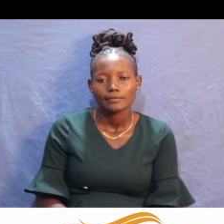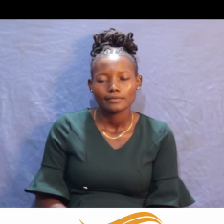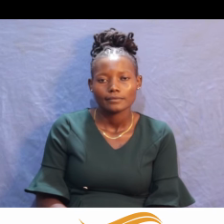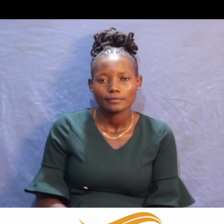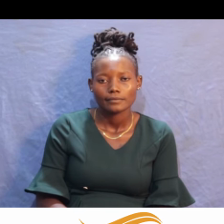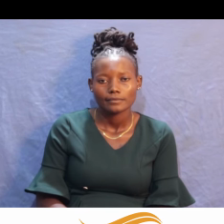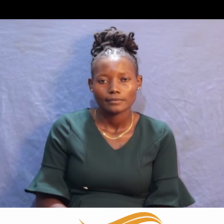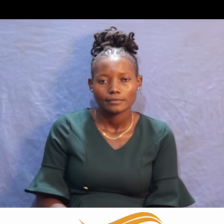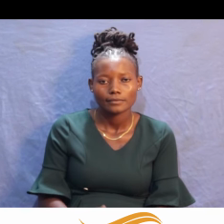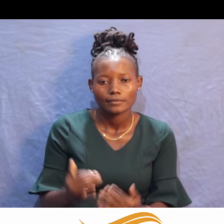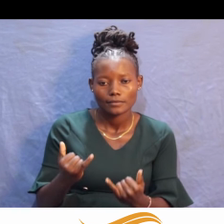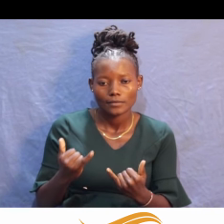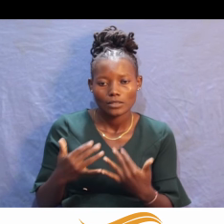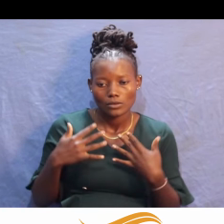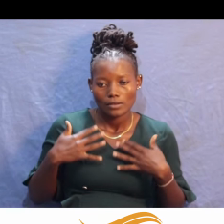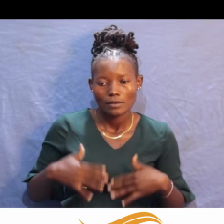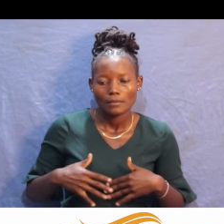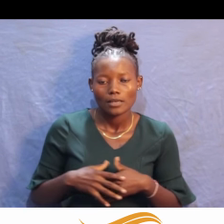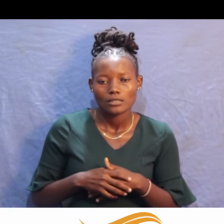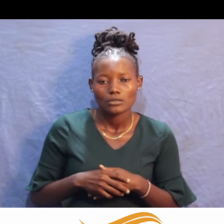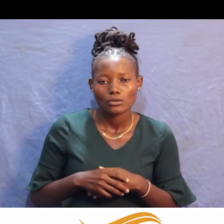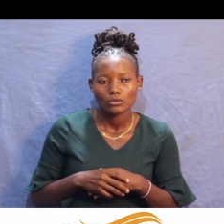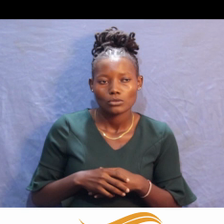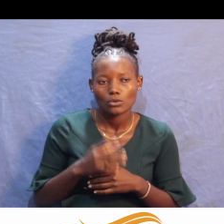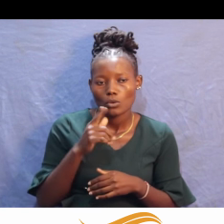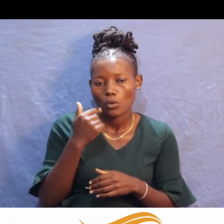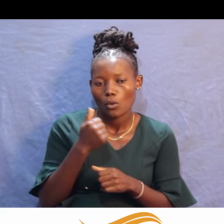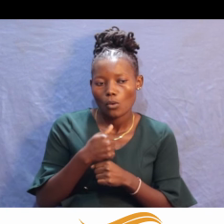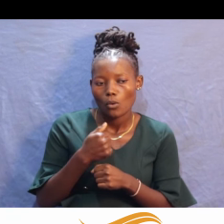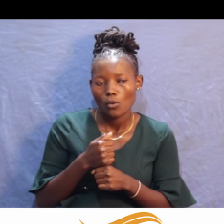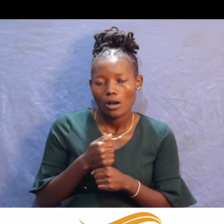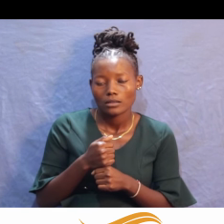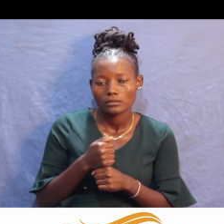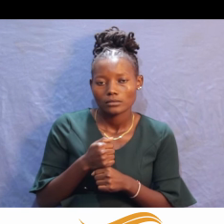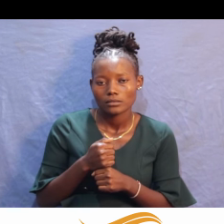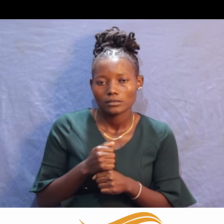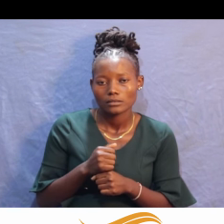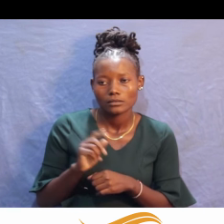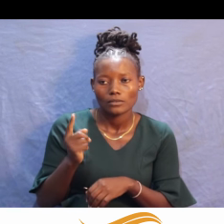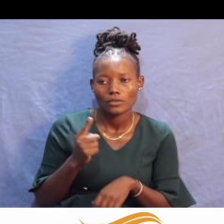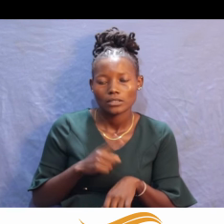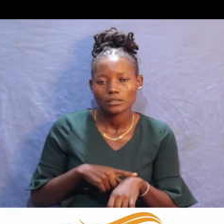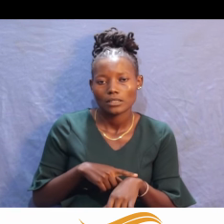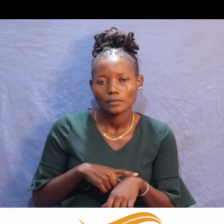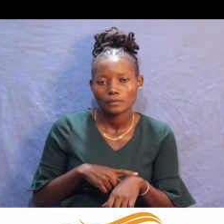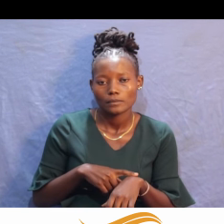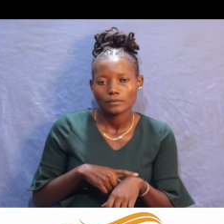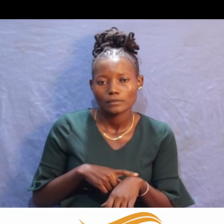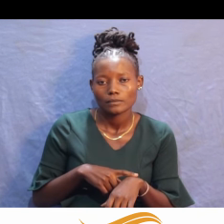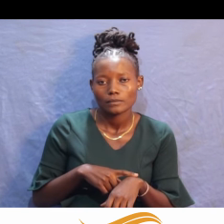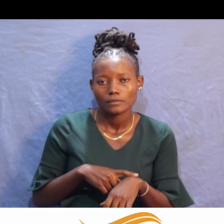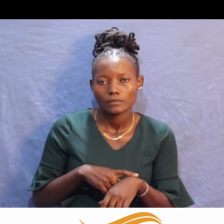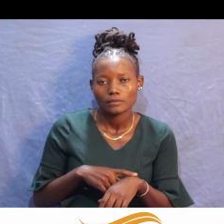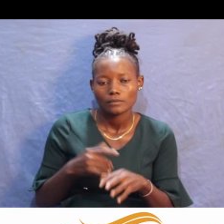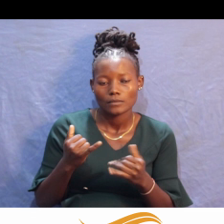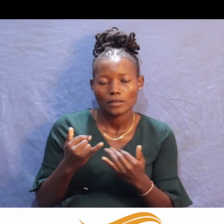So the person that walks onto the soccer field for the first time that has not